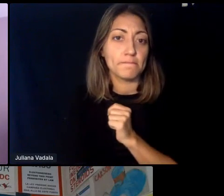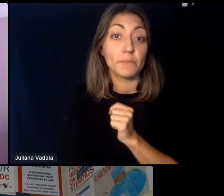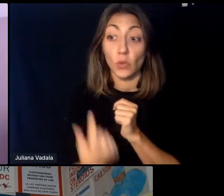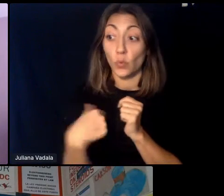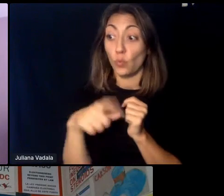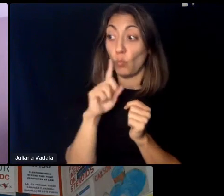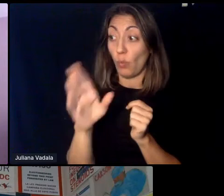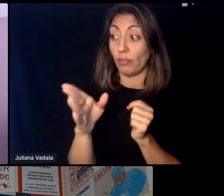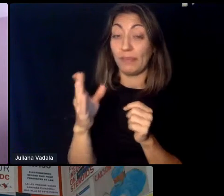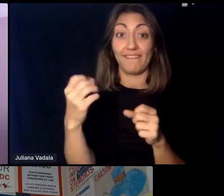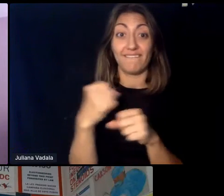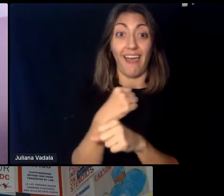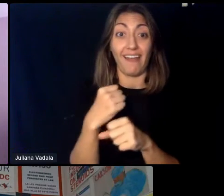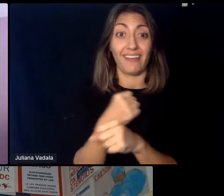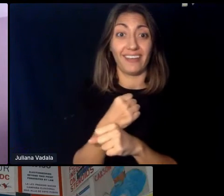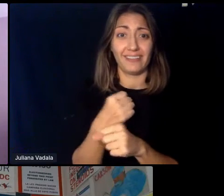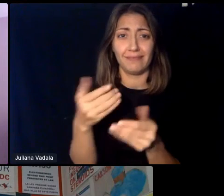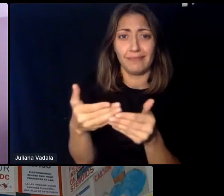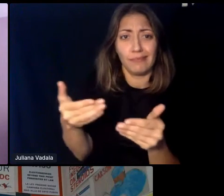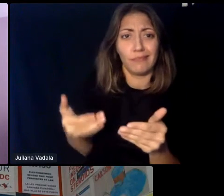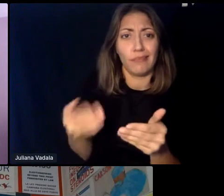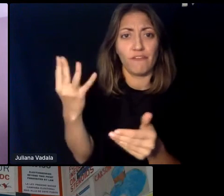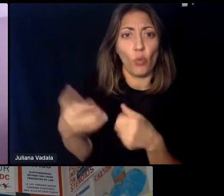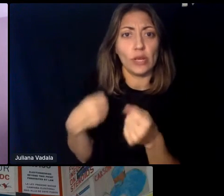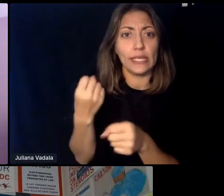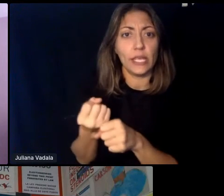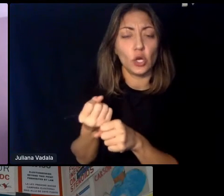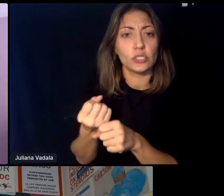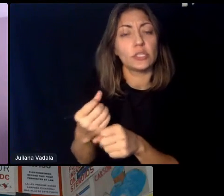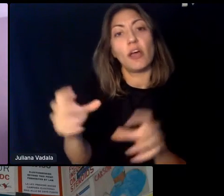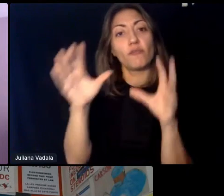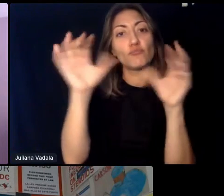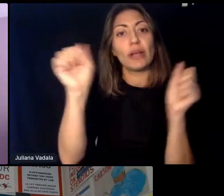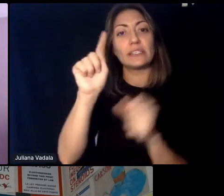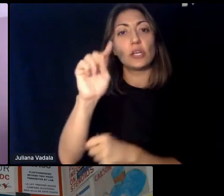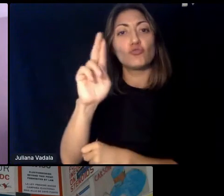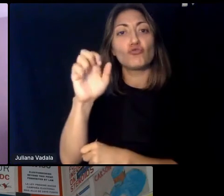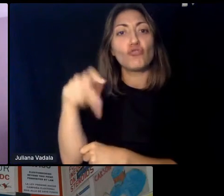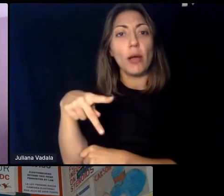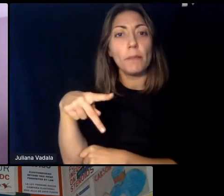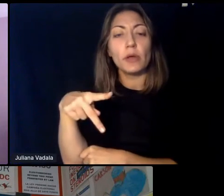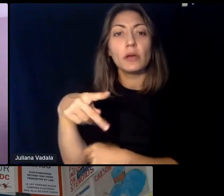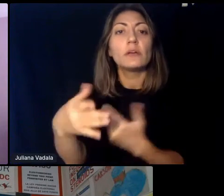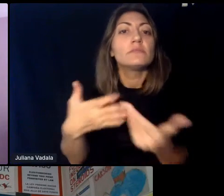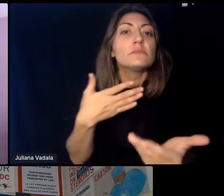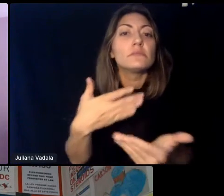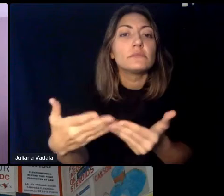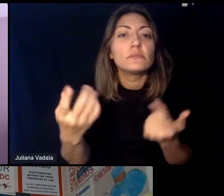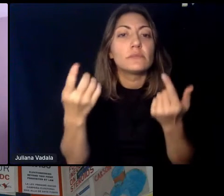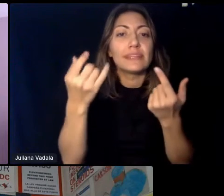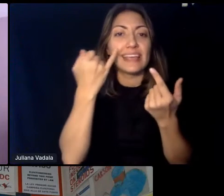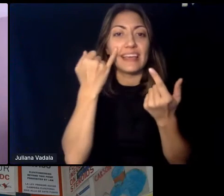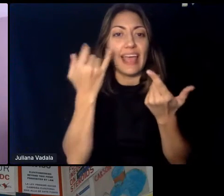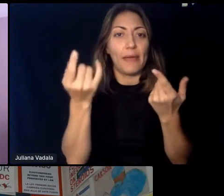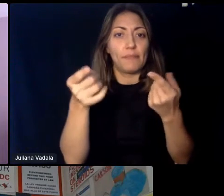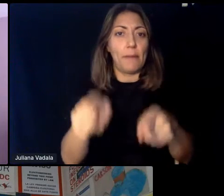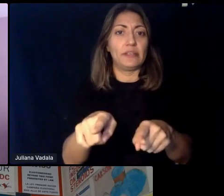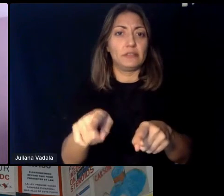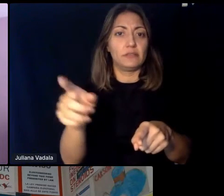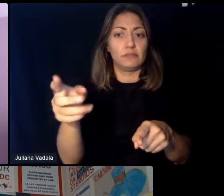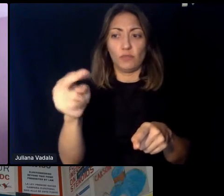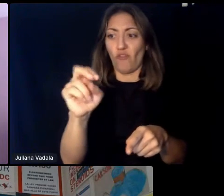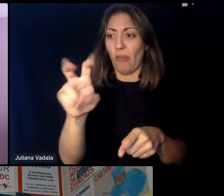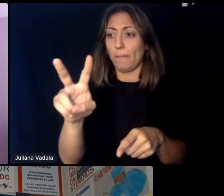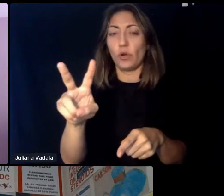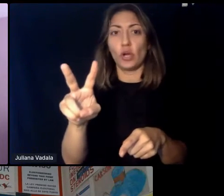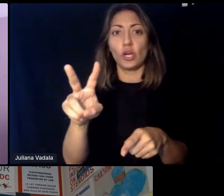of Trump for generations to come, no matter the outcome of November. So getting out the vote is the